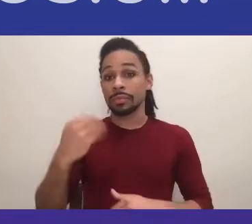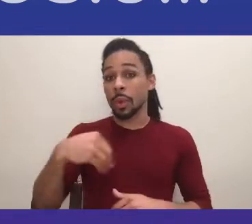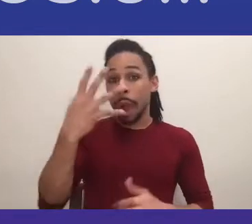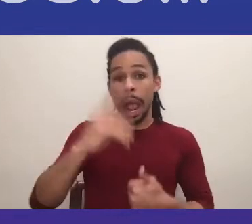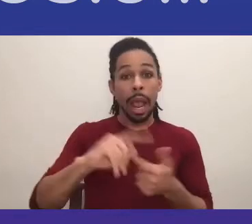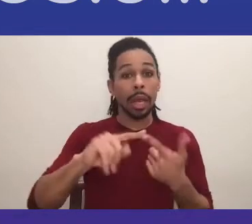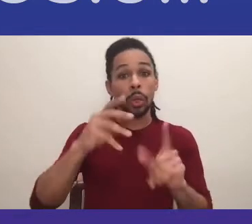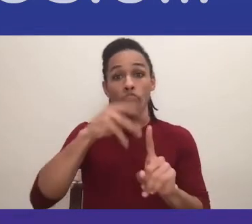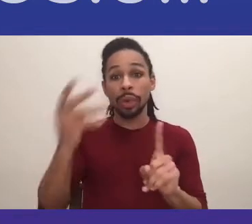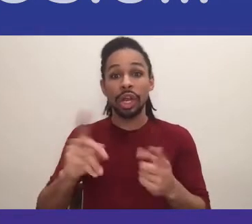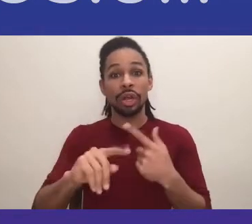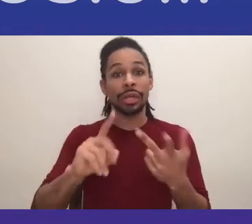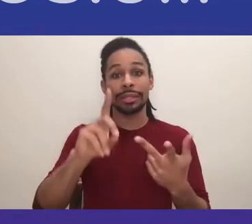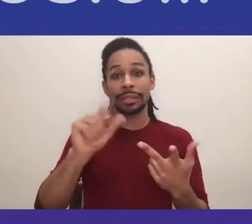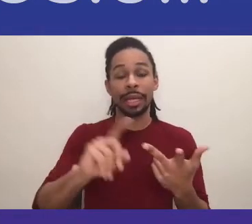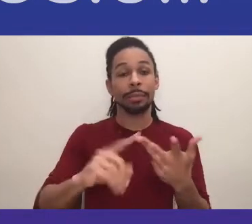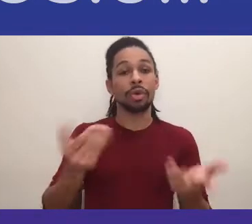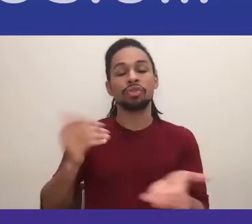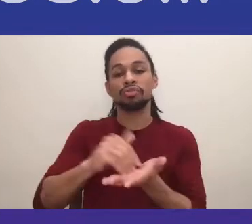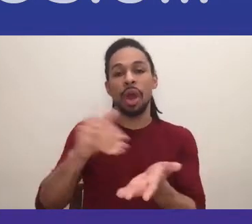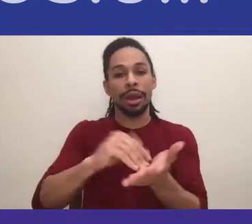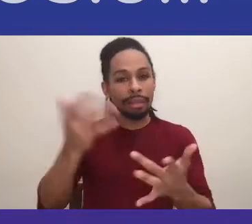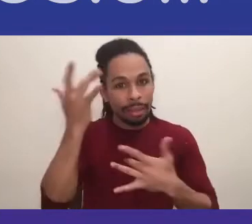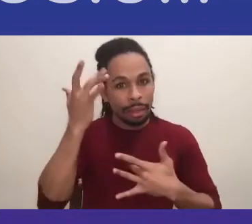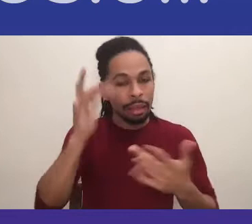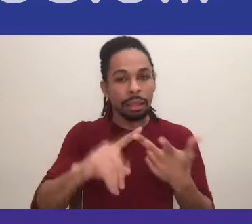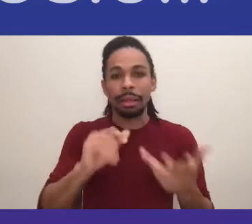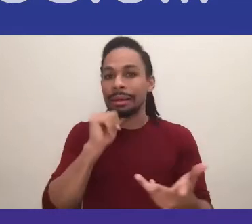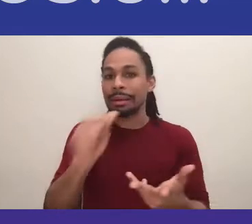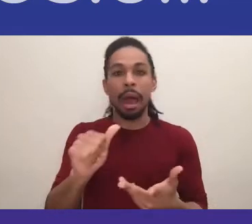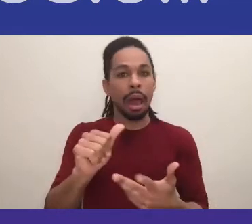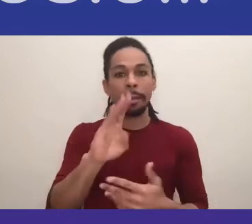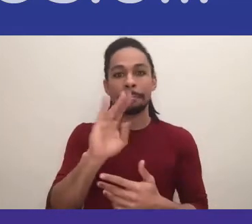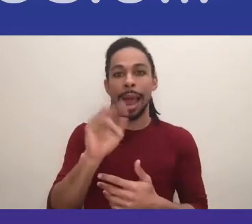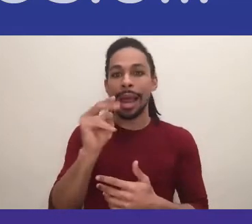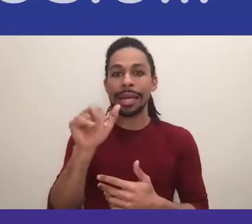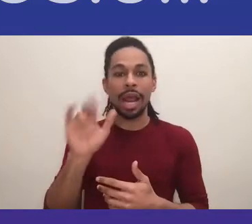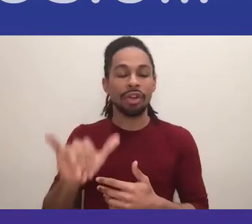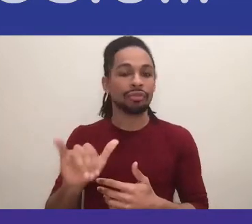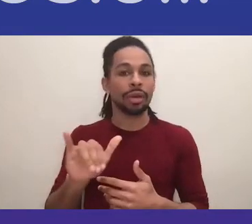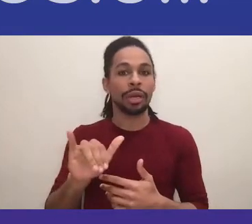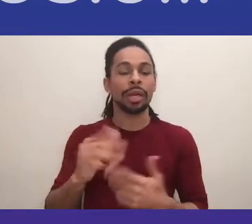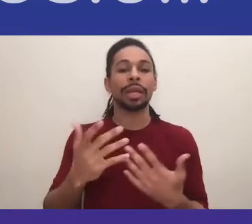queer, disabled, chronically ill, non-binary bebe.